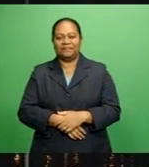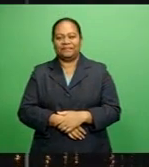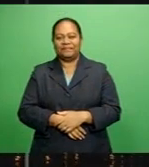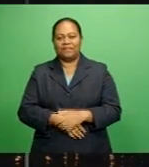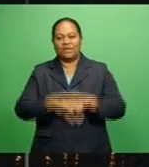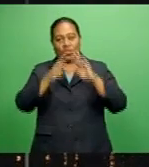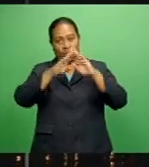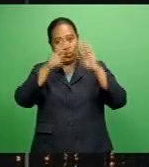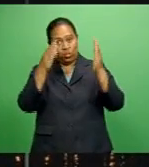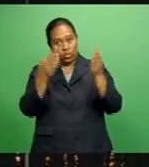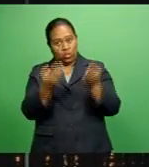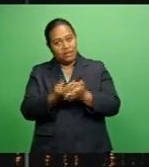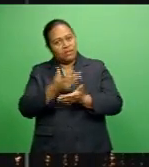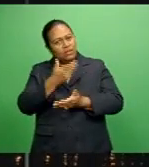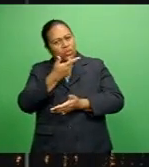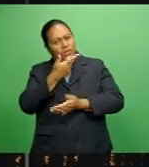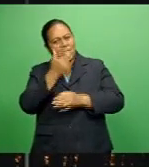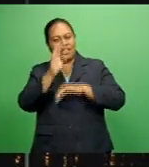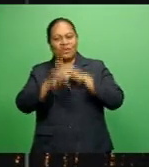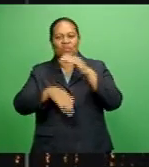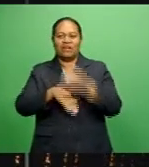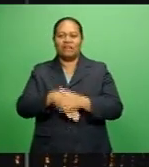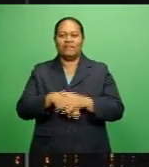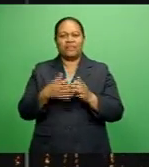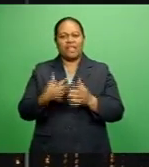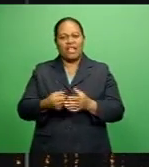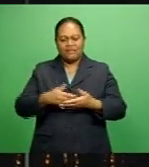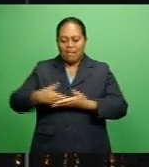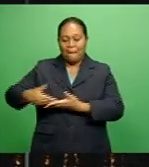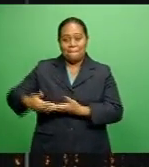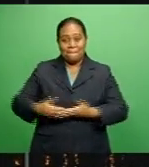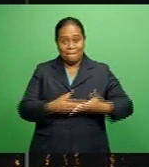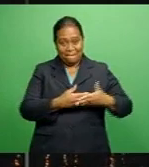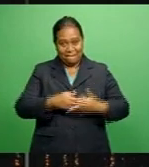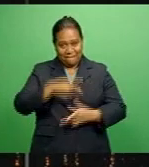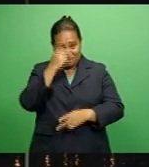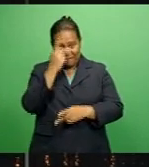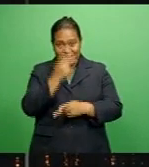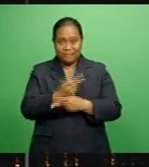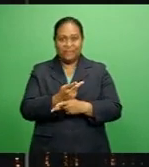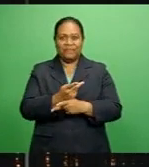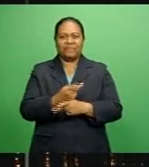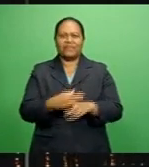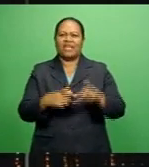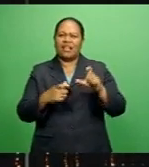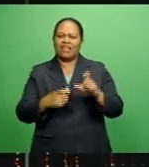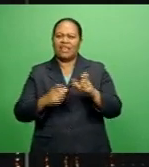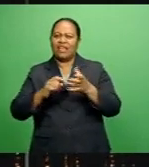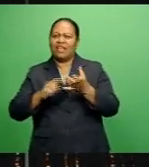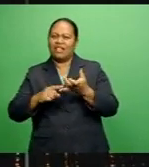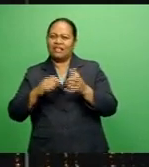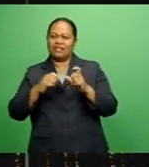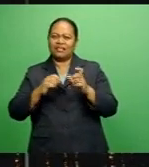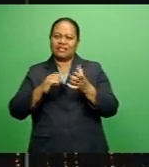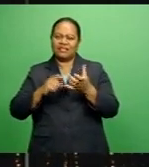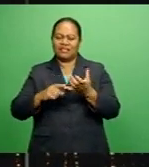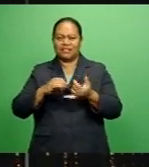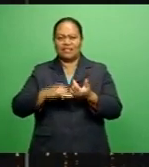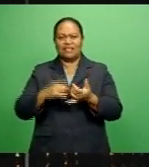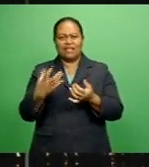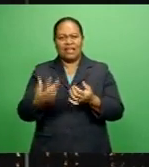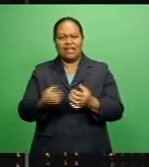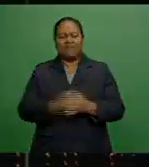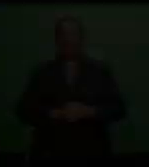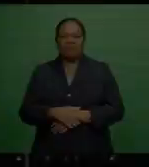In the world of the weird and the wonderful, we have a baby bear, Cuscus, born at a Polish zoo, and this calls